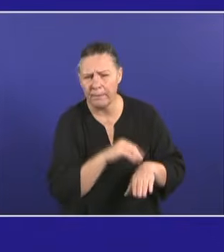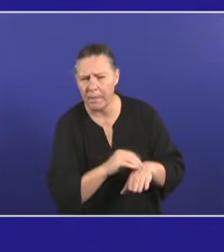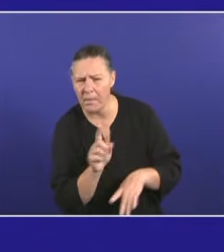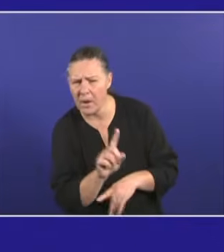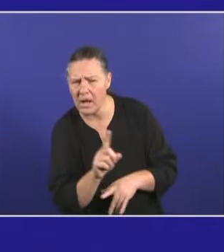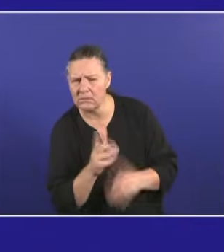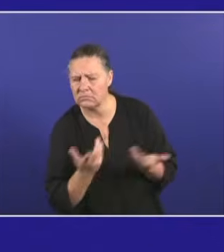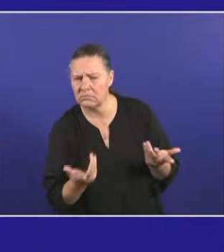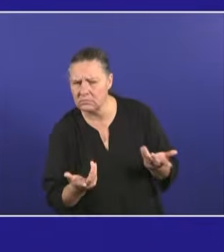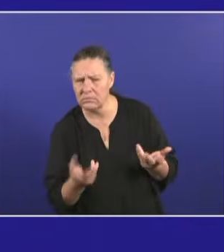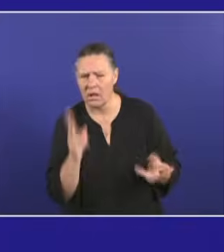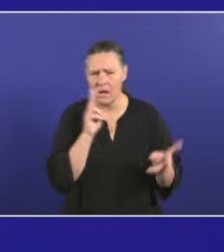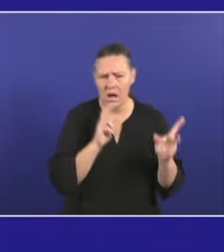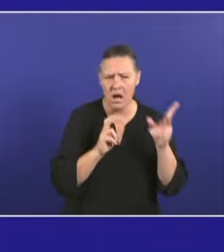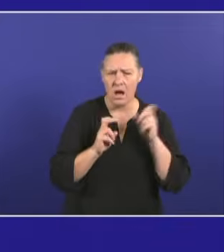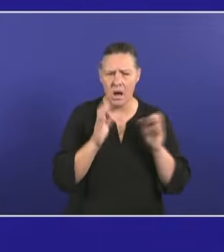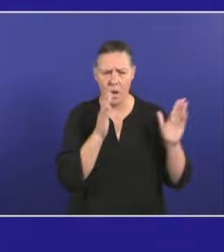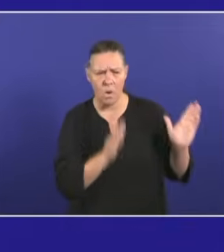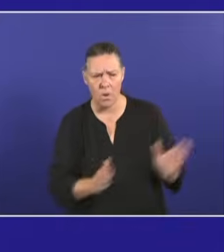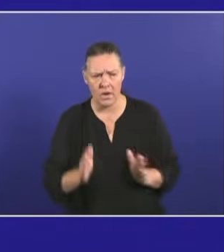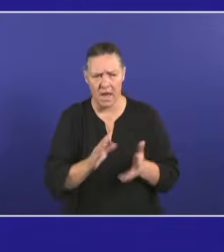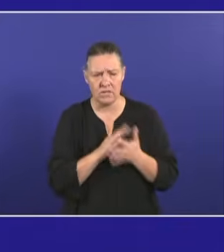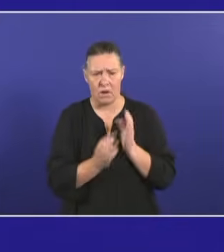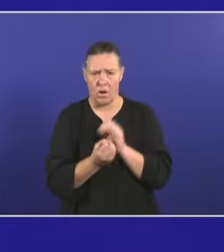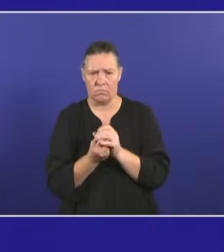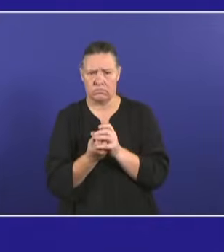we're expanding, we're organizing, and we are growing.